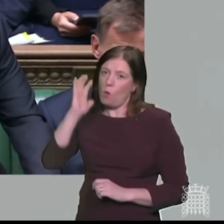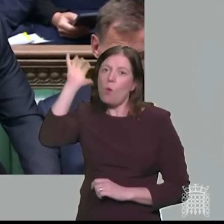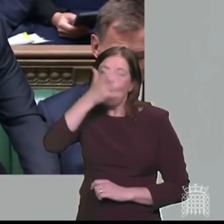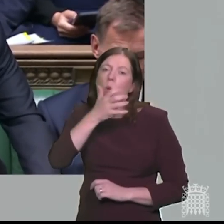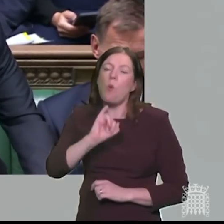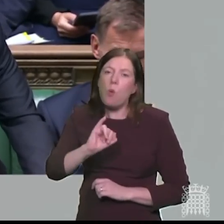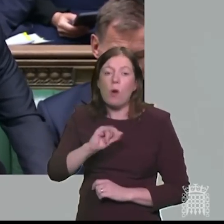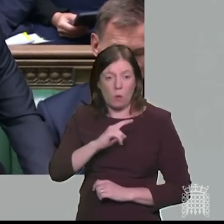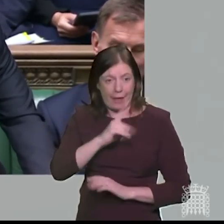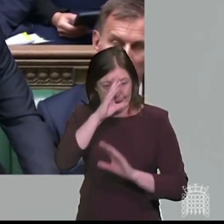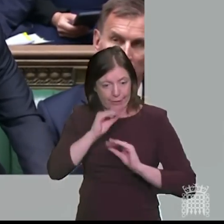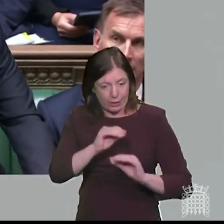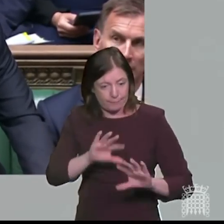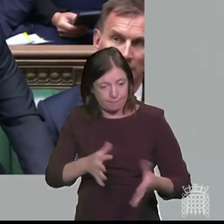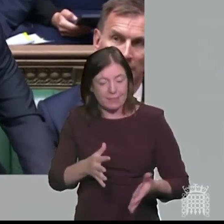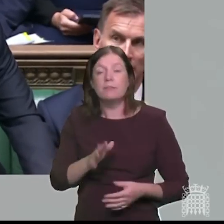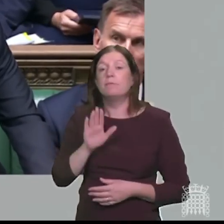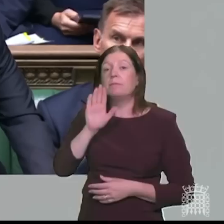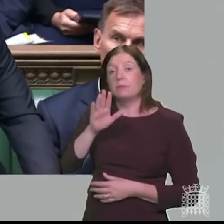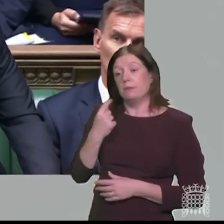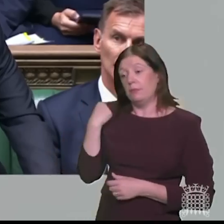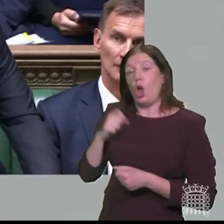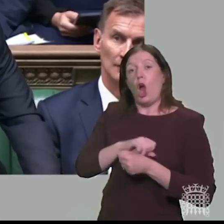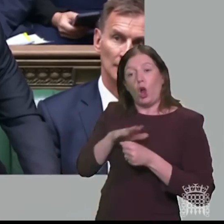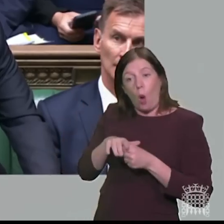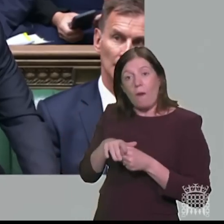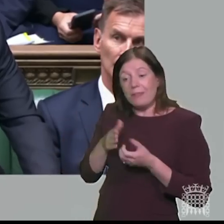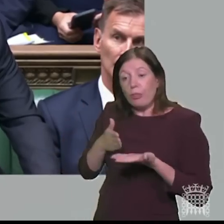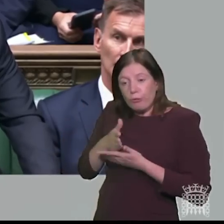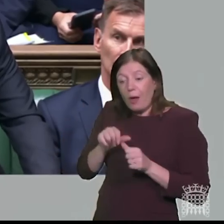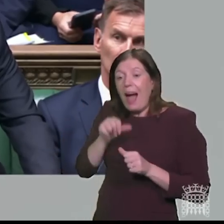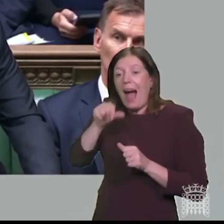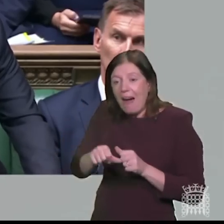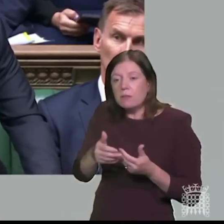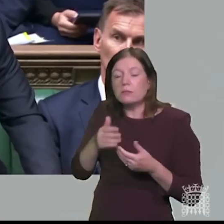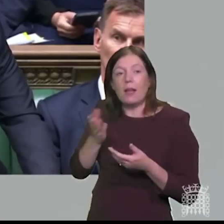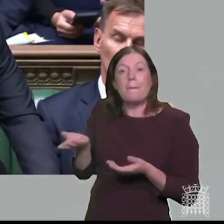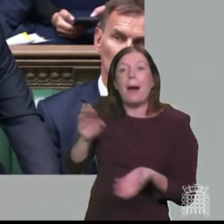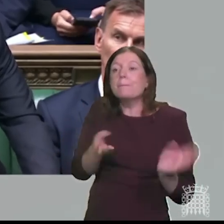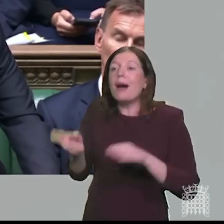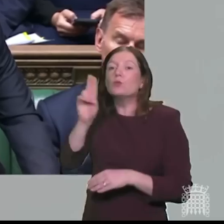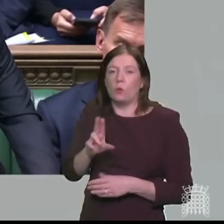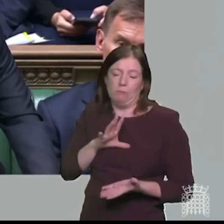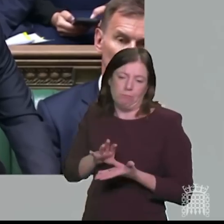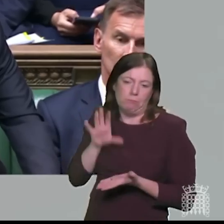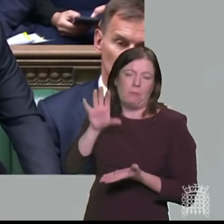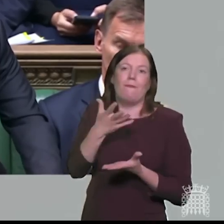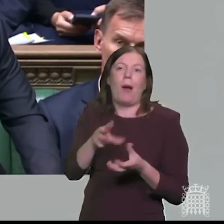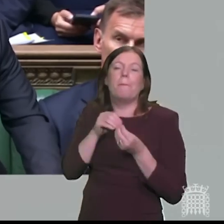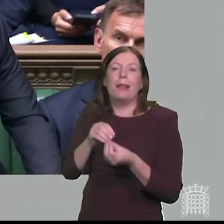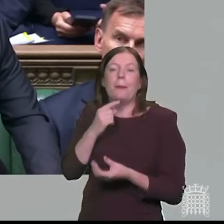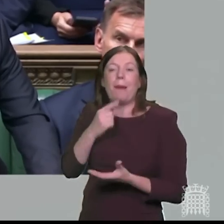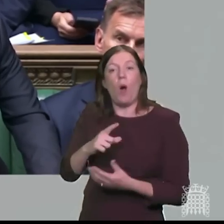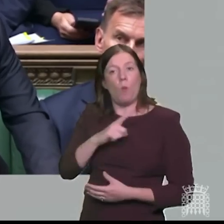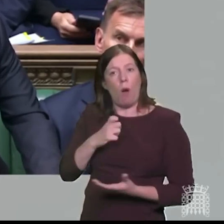outcomes, which is why during the pandemic and afterwards we invested £5 billion to help children catch up with